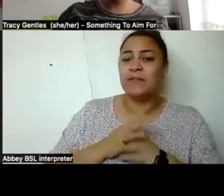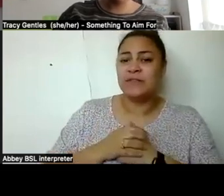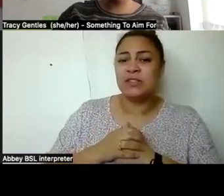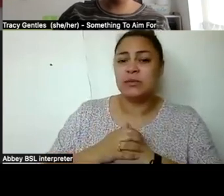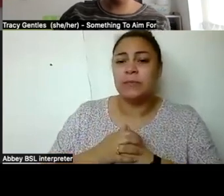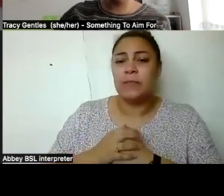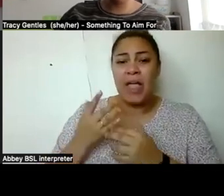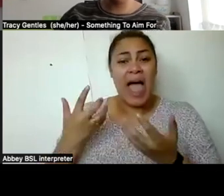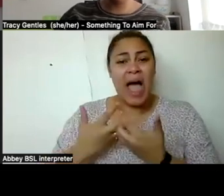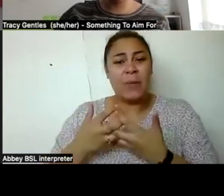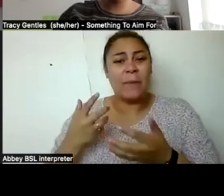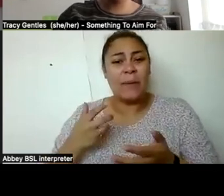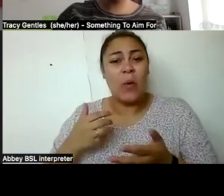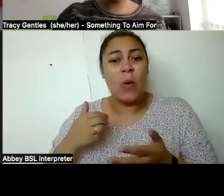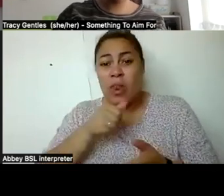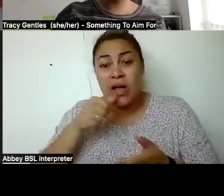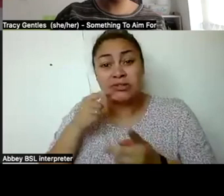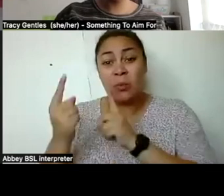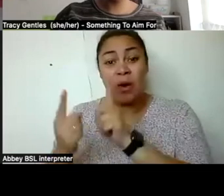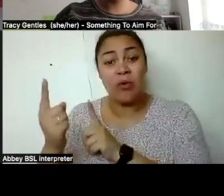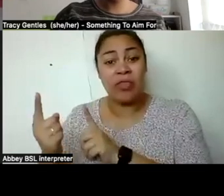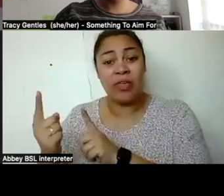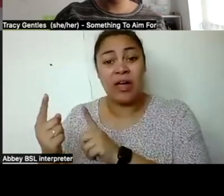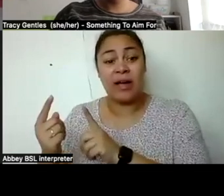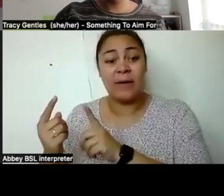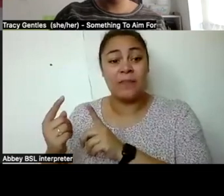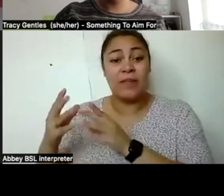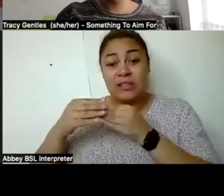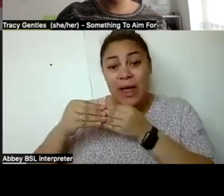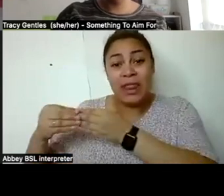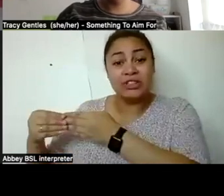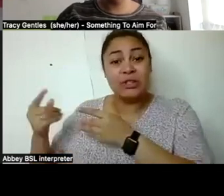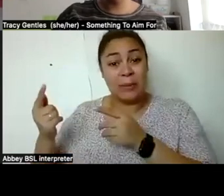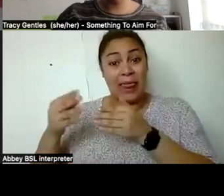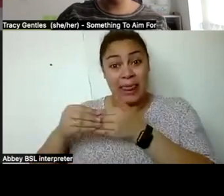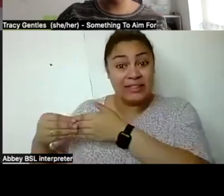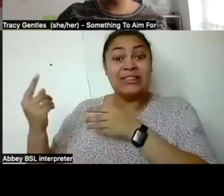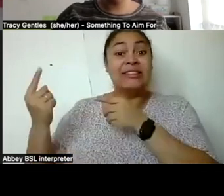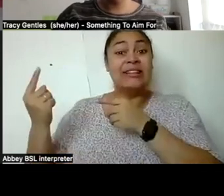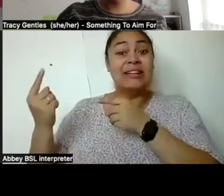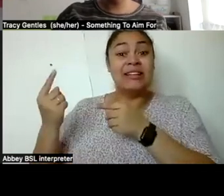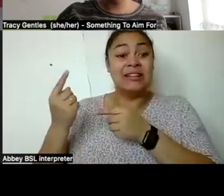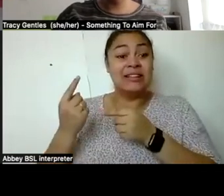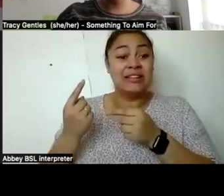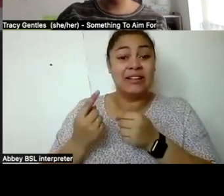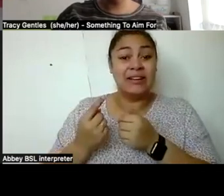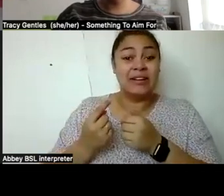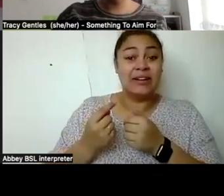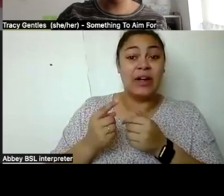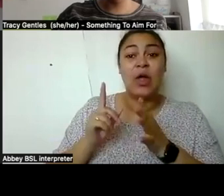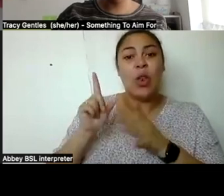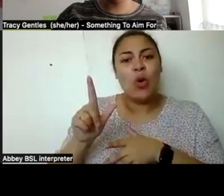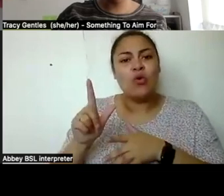one another? In the leadership, leading differently session, Laura Krasteva